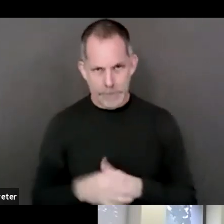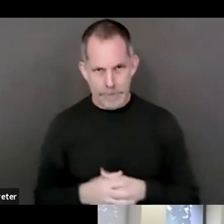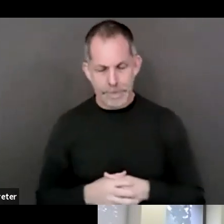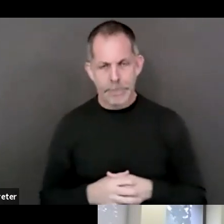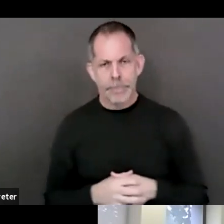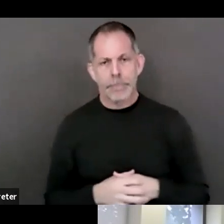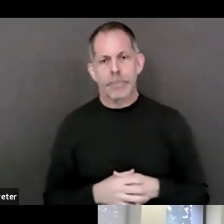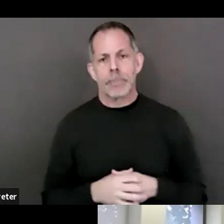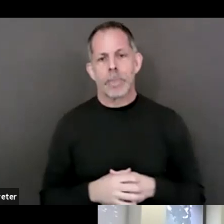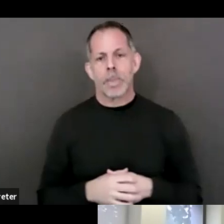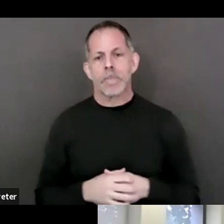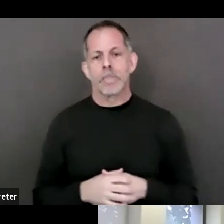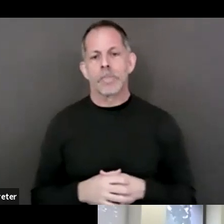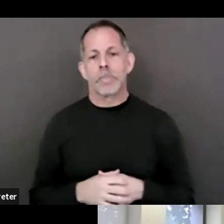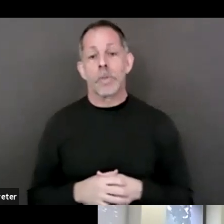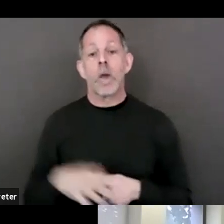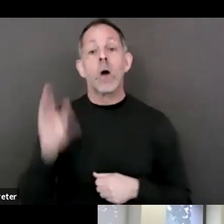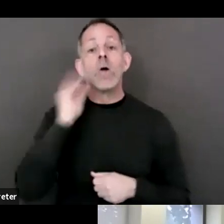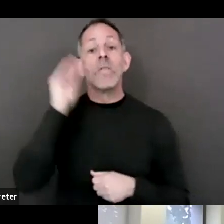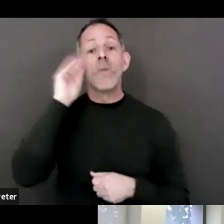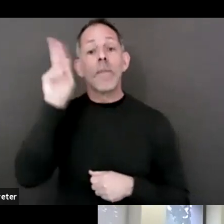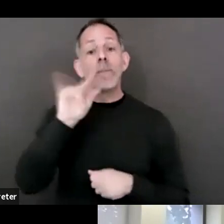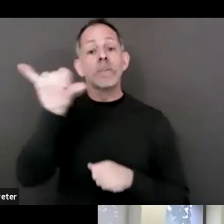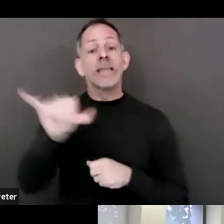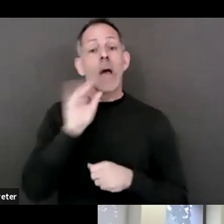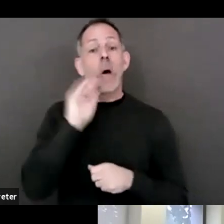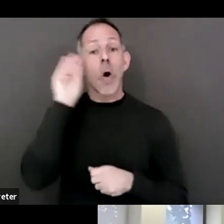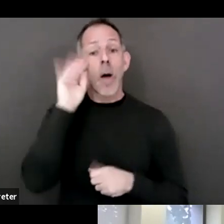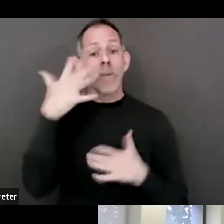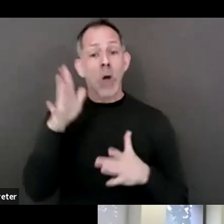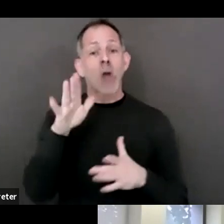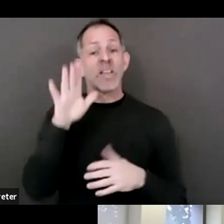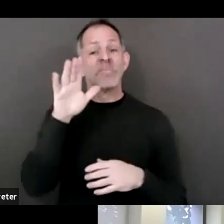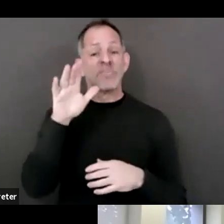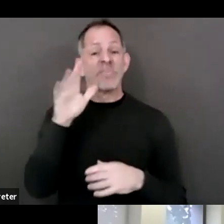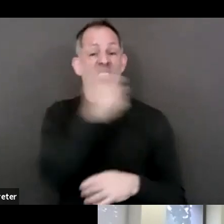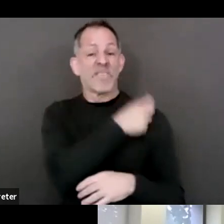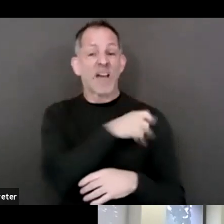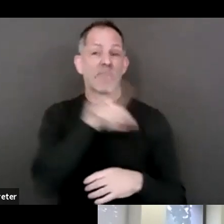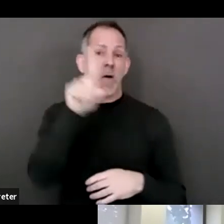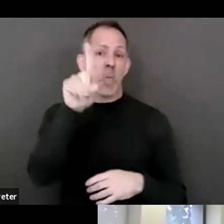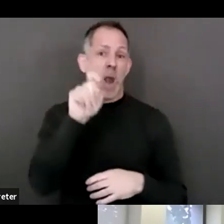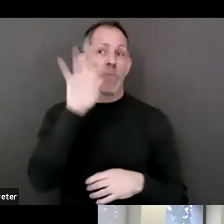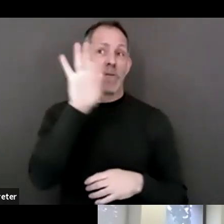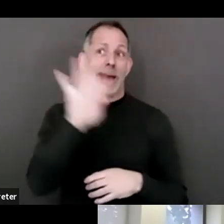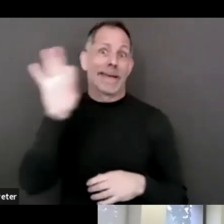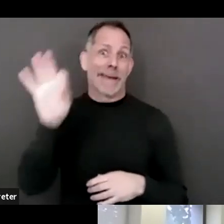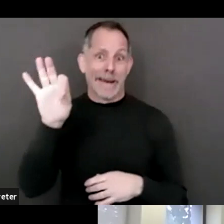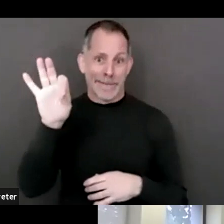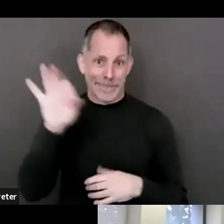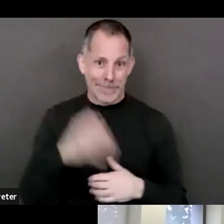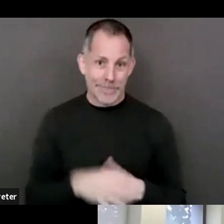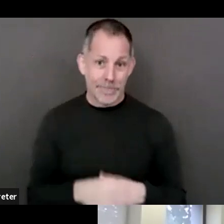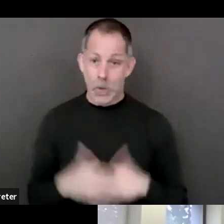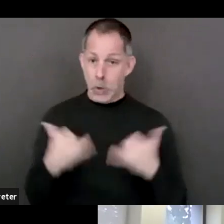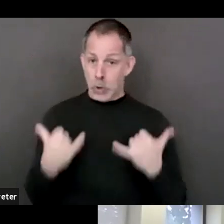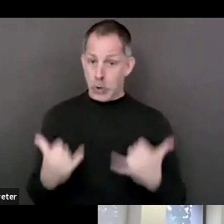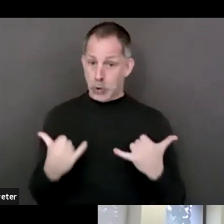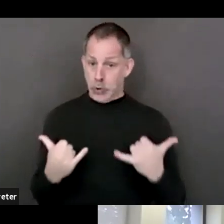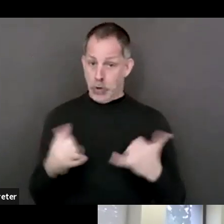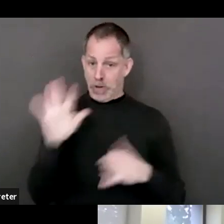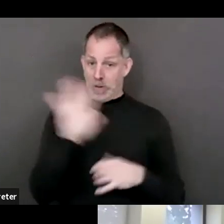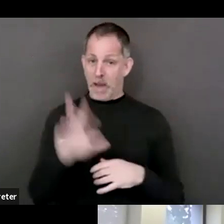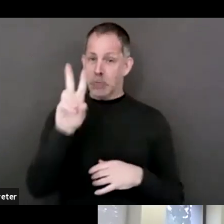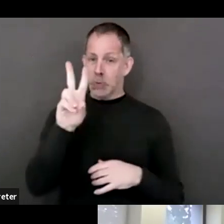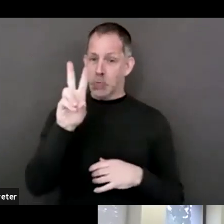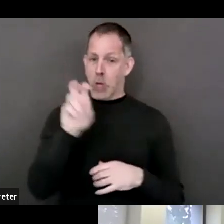nearly 200, 199 to be exact. We will make that 200 today. So that's 200 individuals in their homes